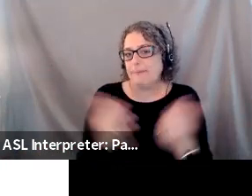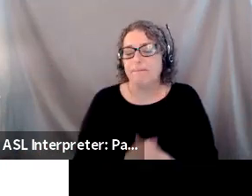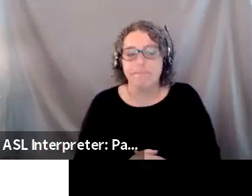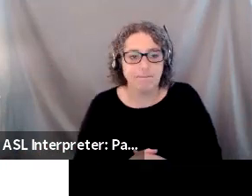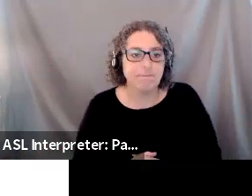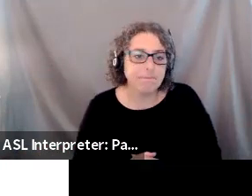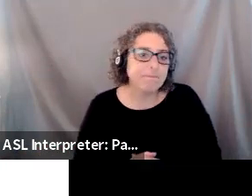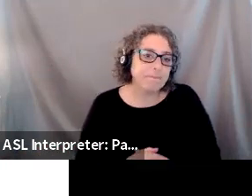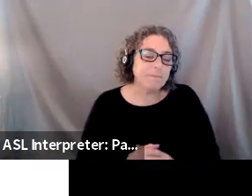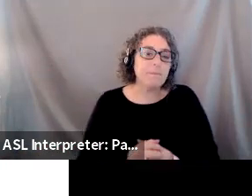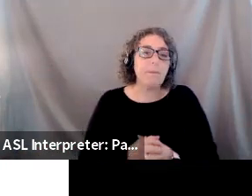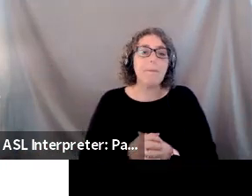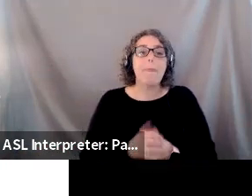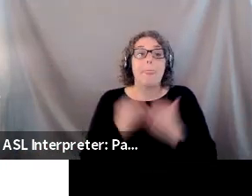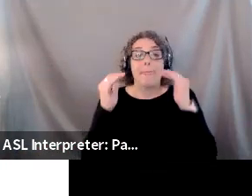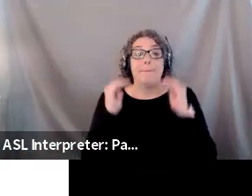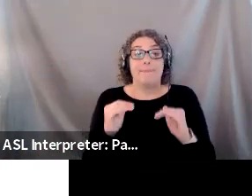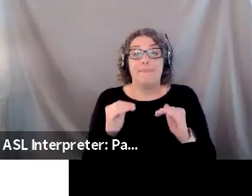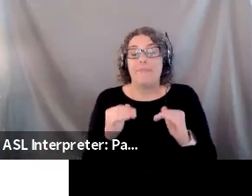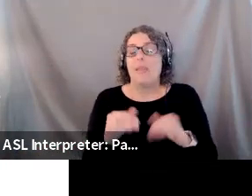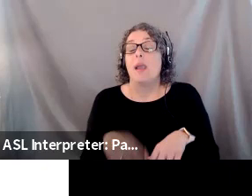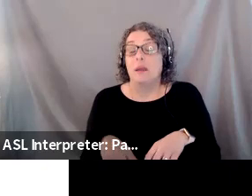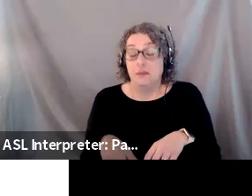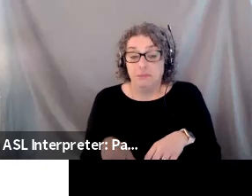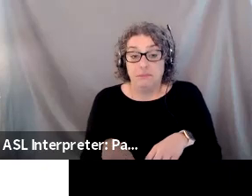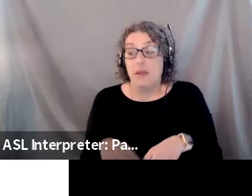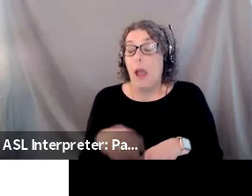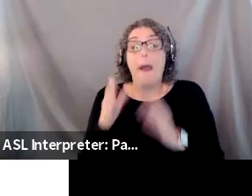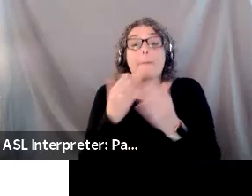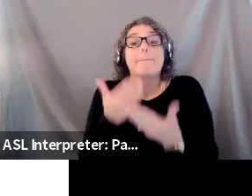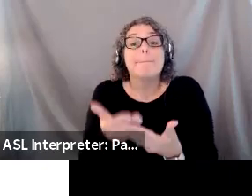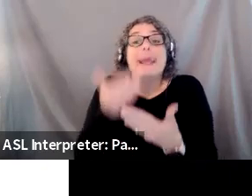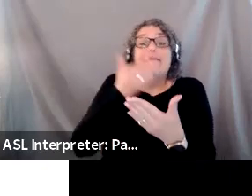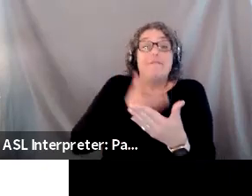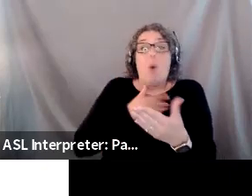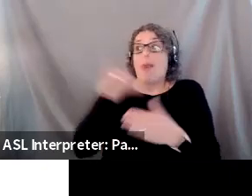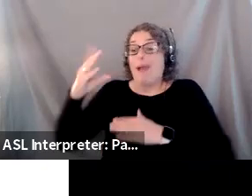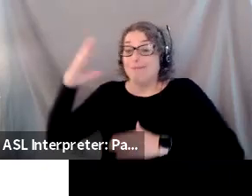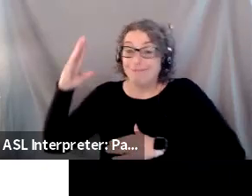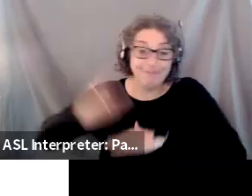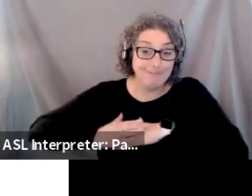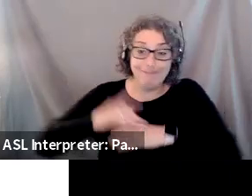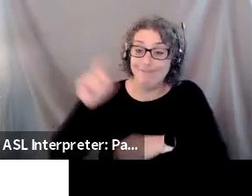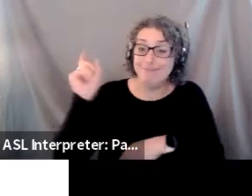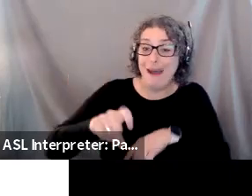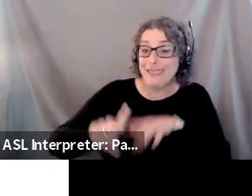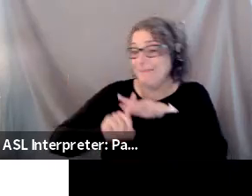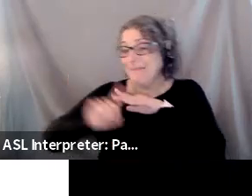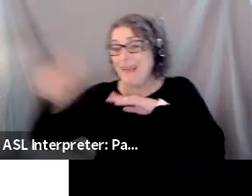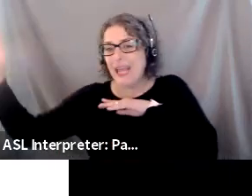Excuse me. You want to prepare even before an evacuation. We've kind of talked about a little of this already.